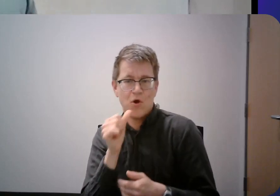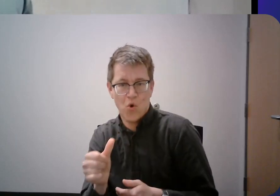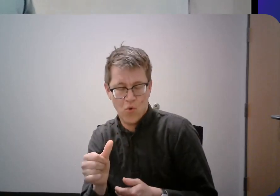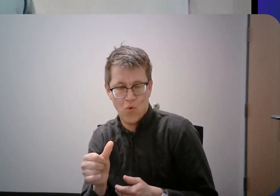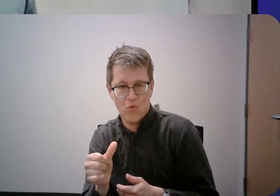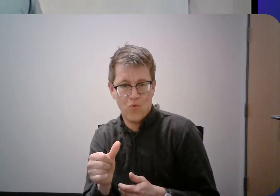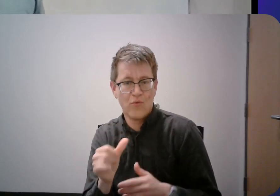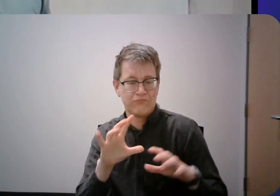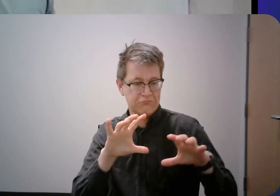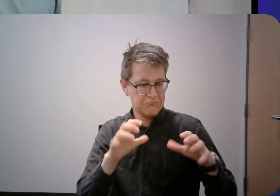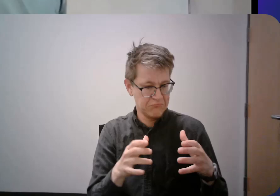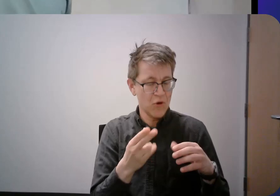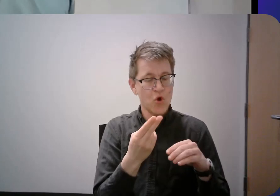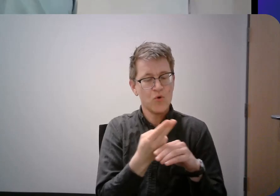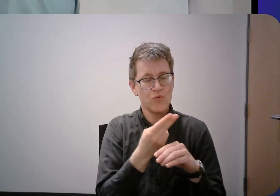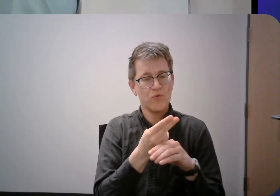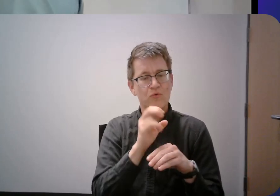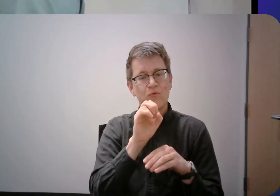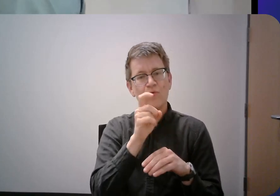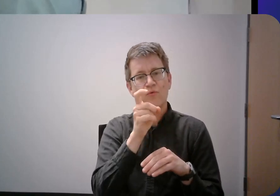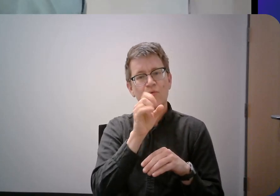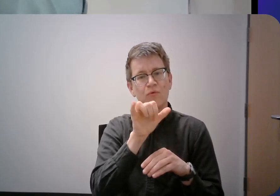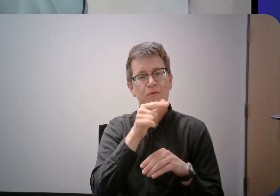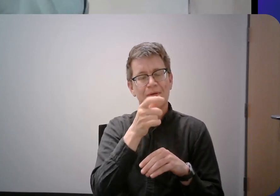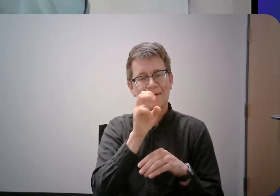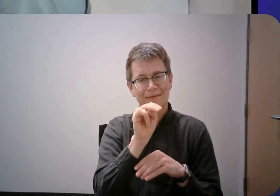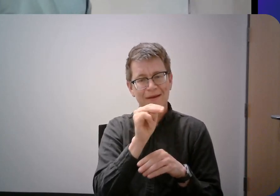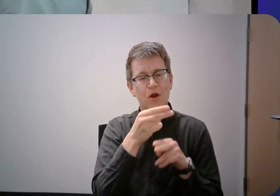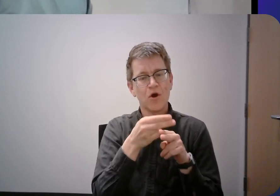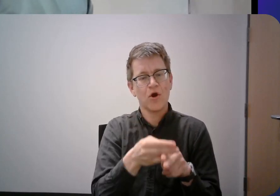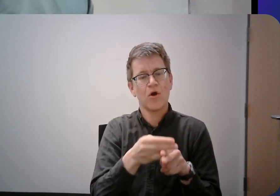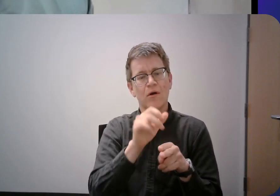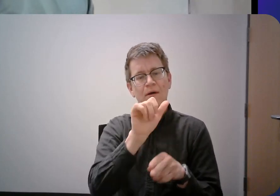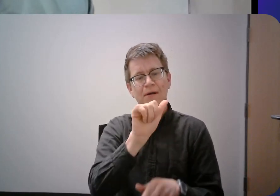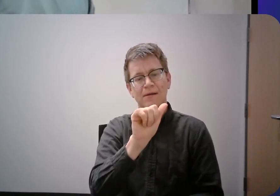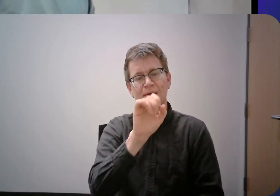And the other part is anaerobic.